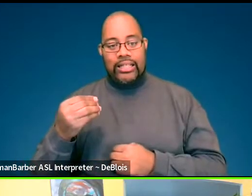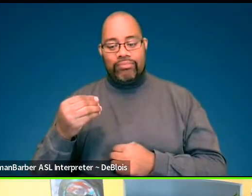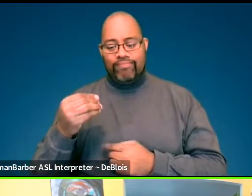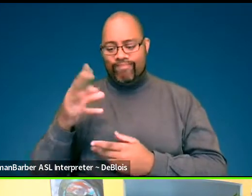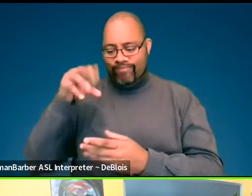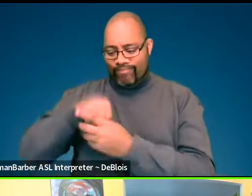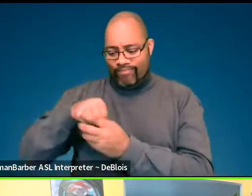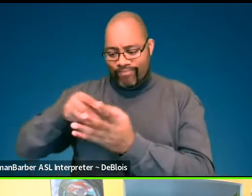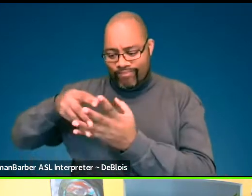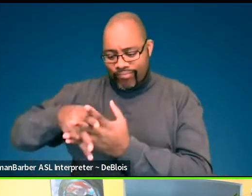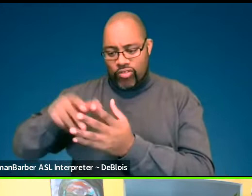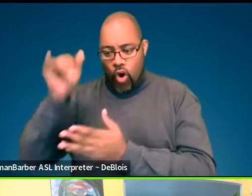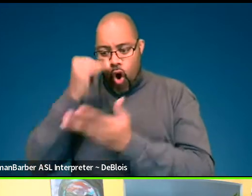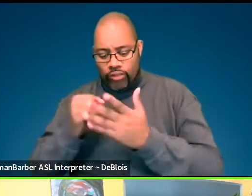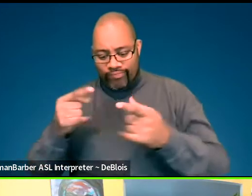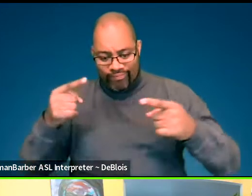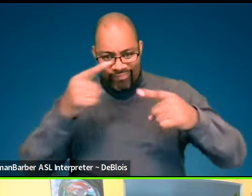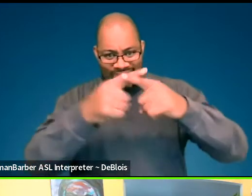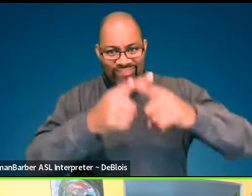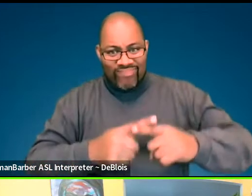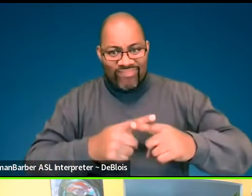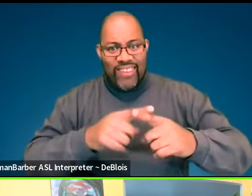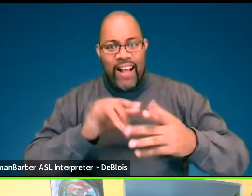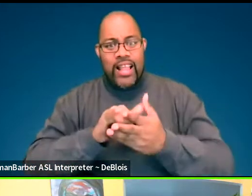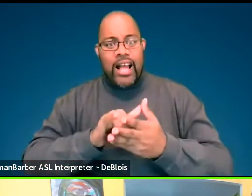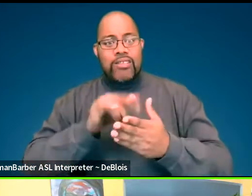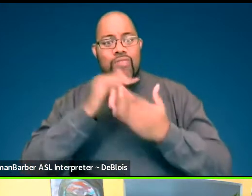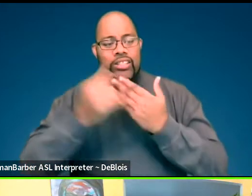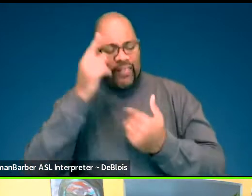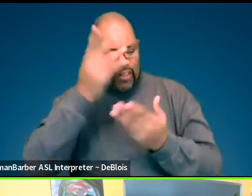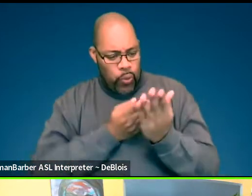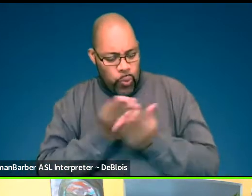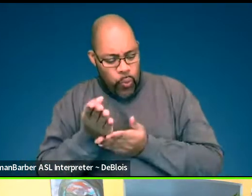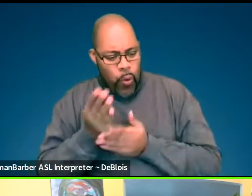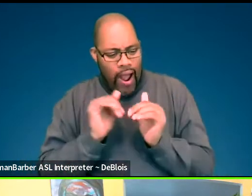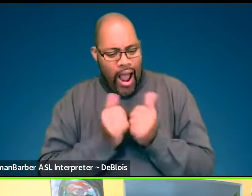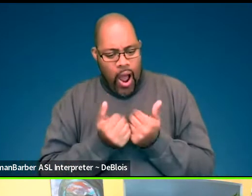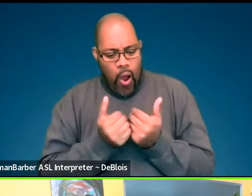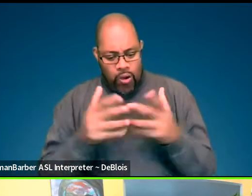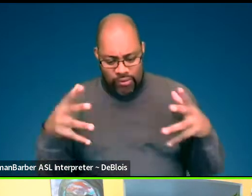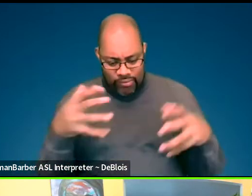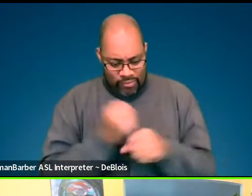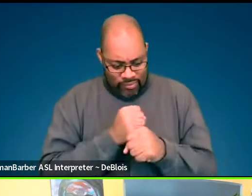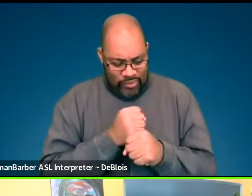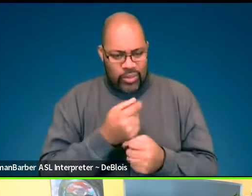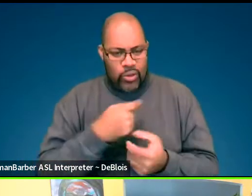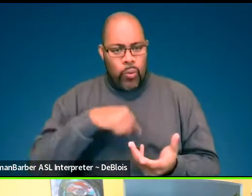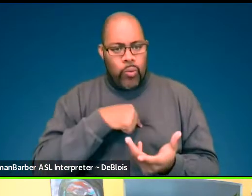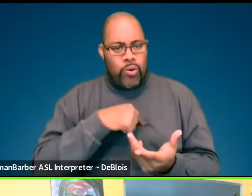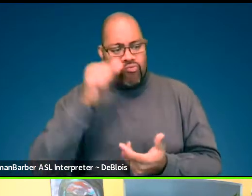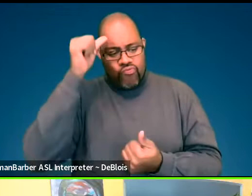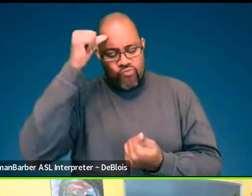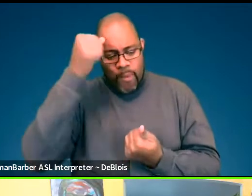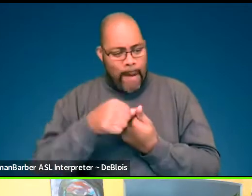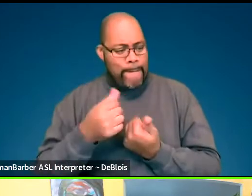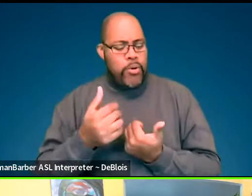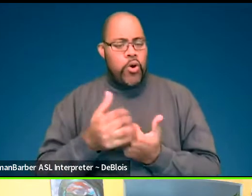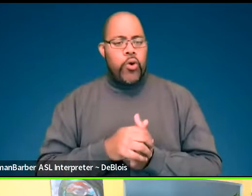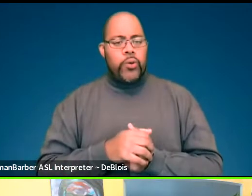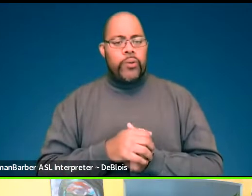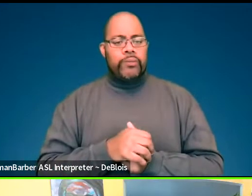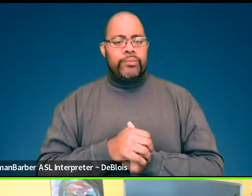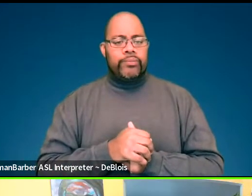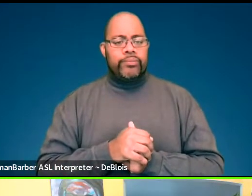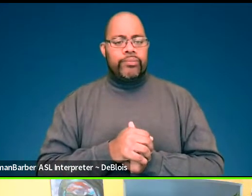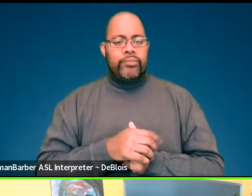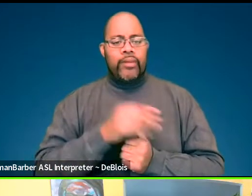art. And it's a project that's really thinking through how we remember